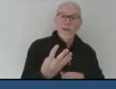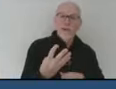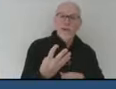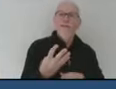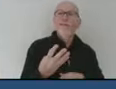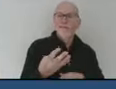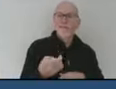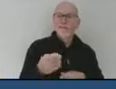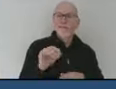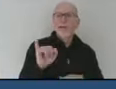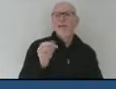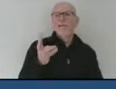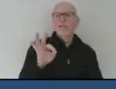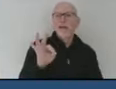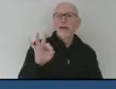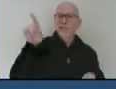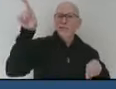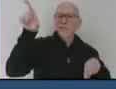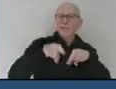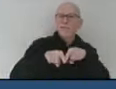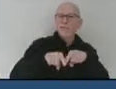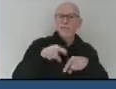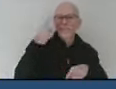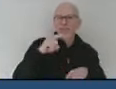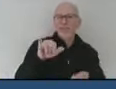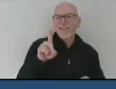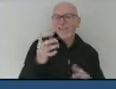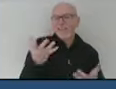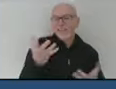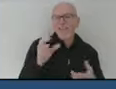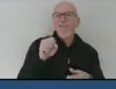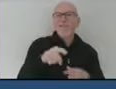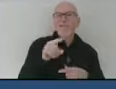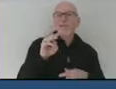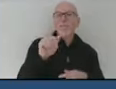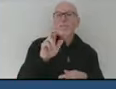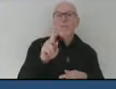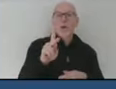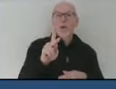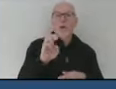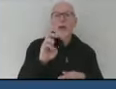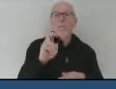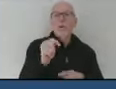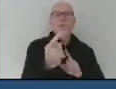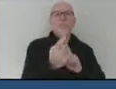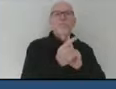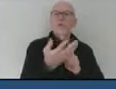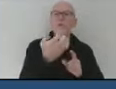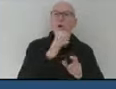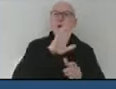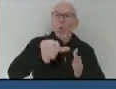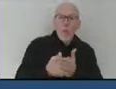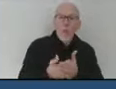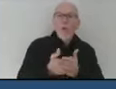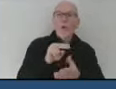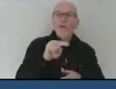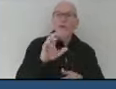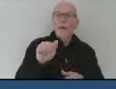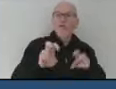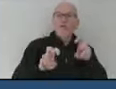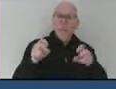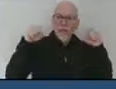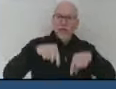is I-69 in the state of Indiana. So when Mark Emmert approached us about the idea to bring the entire event to Indiana, we said, we